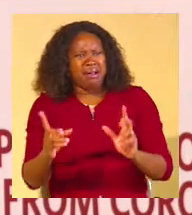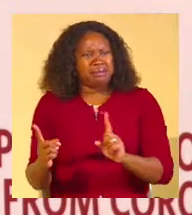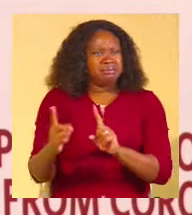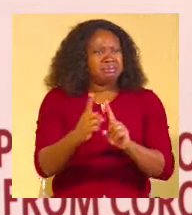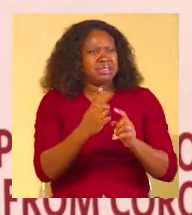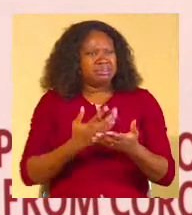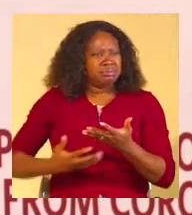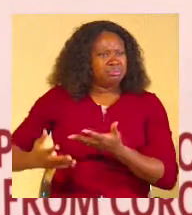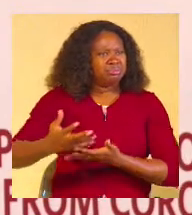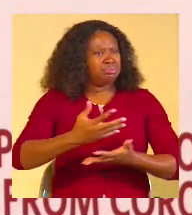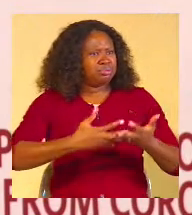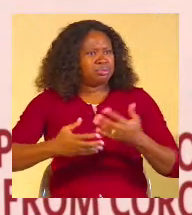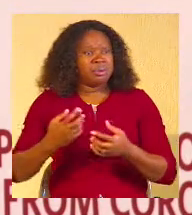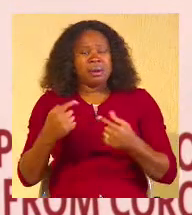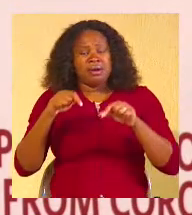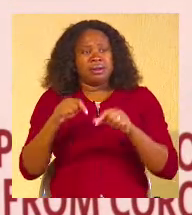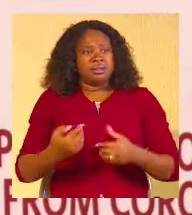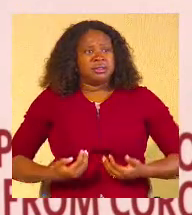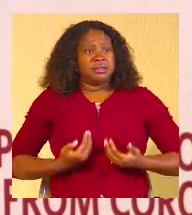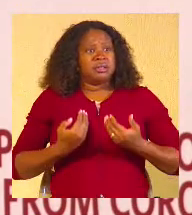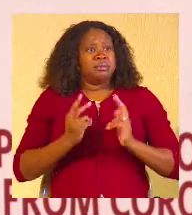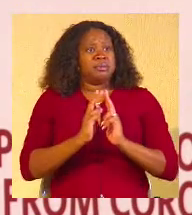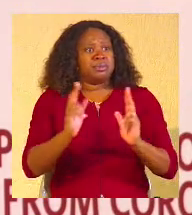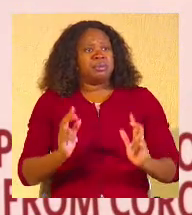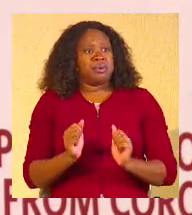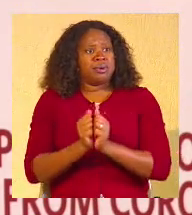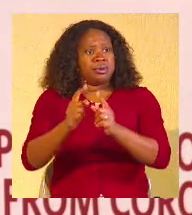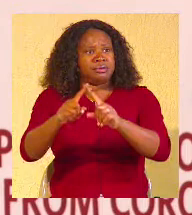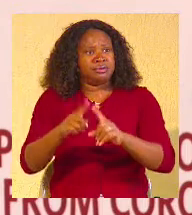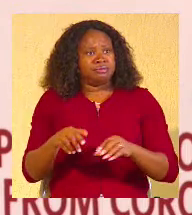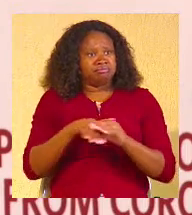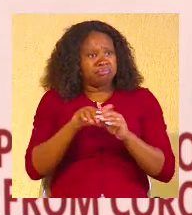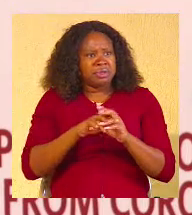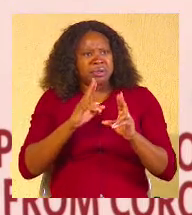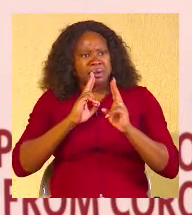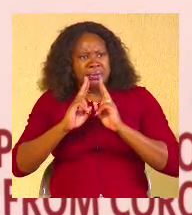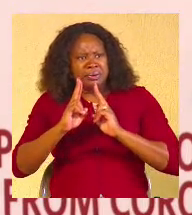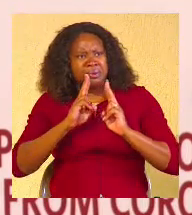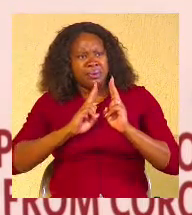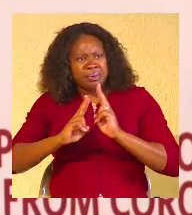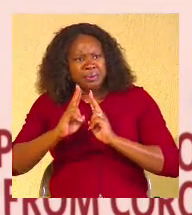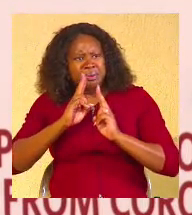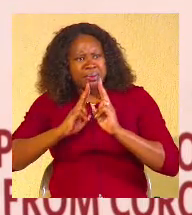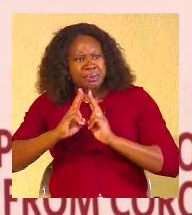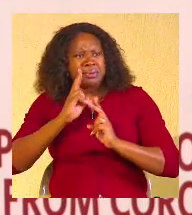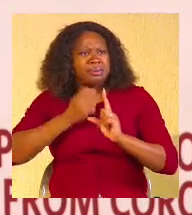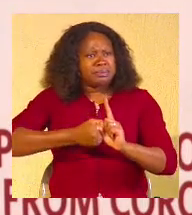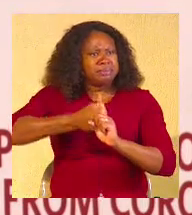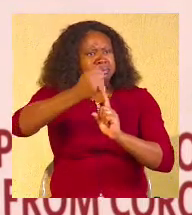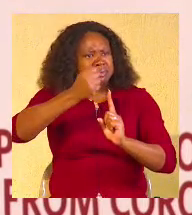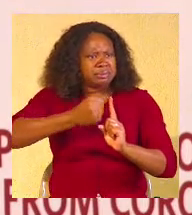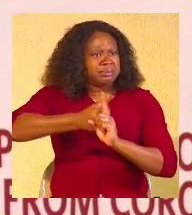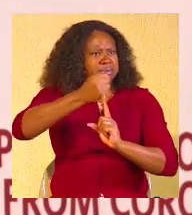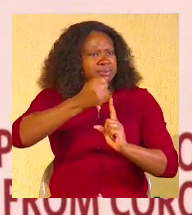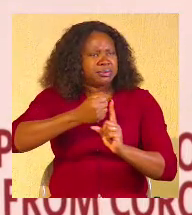occasion, young people together with stakeholders highlight and advocate for solutions